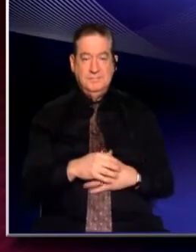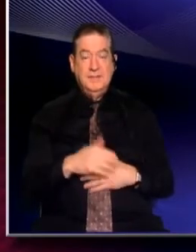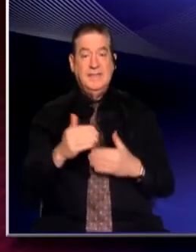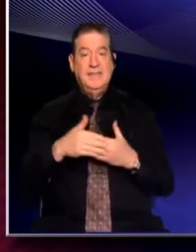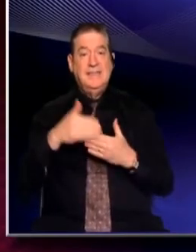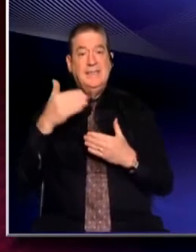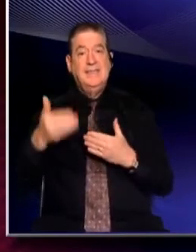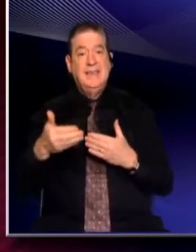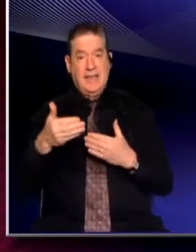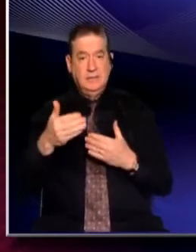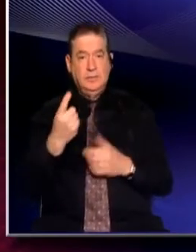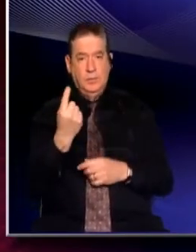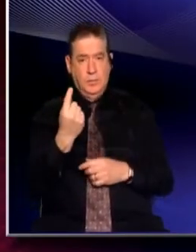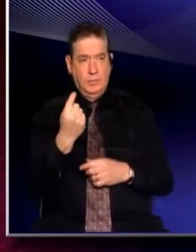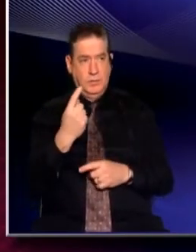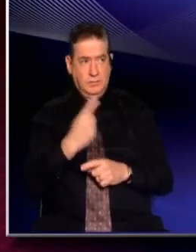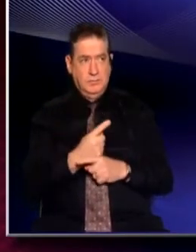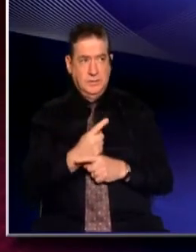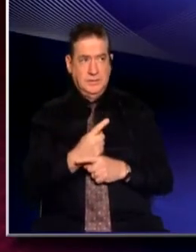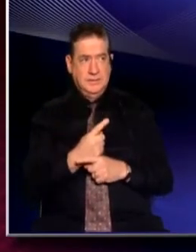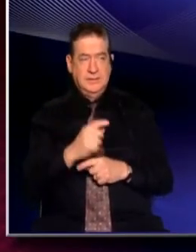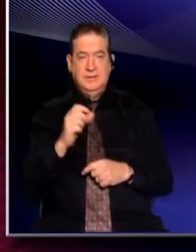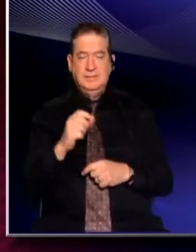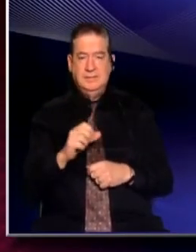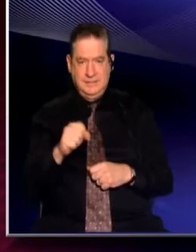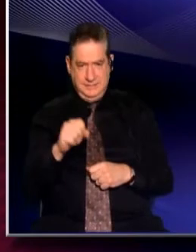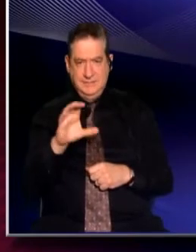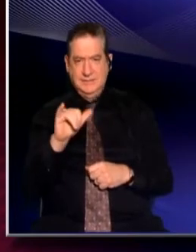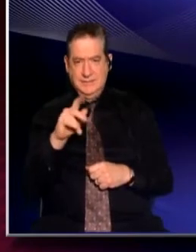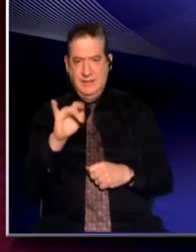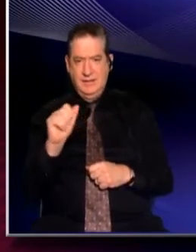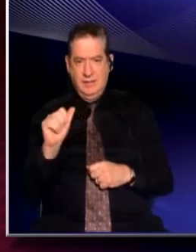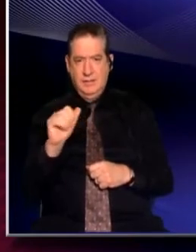Next, there's one more, is that correct? Yes, Cynthia Butts.